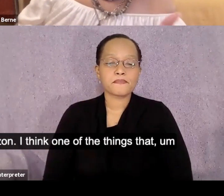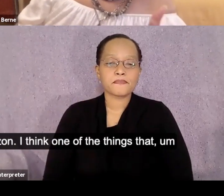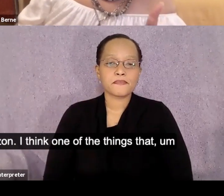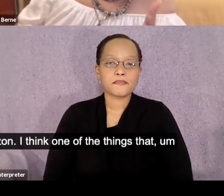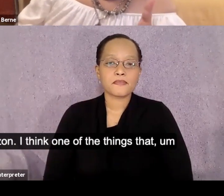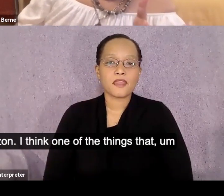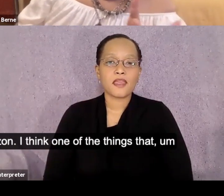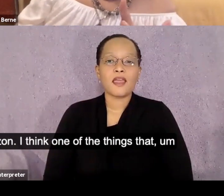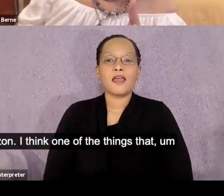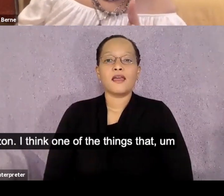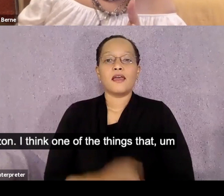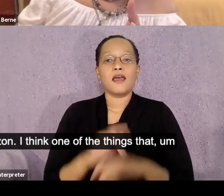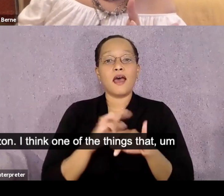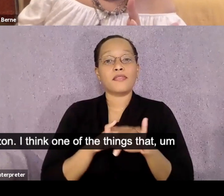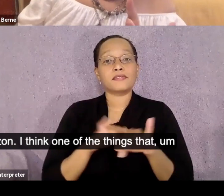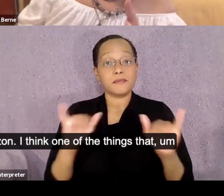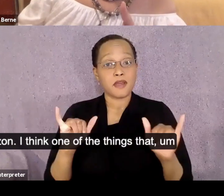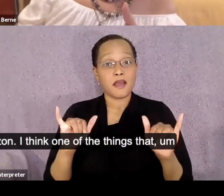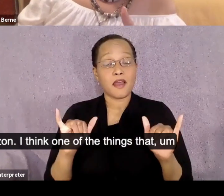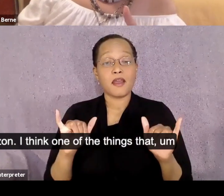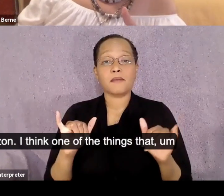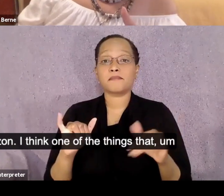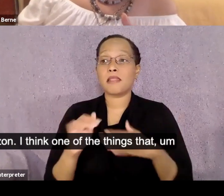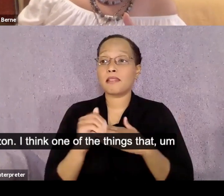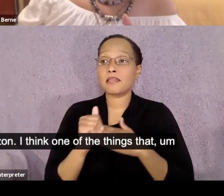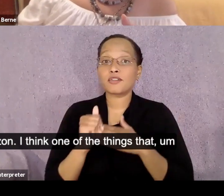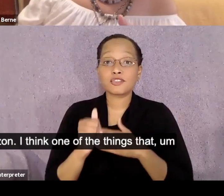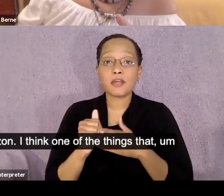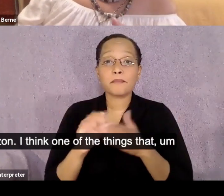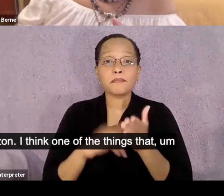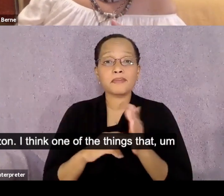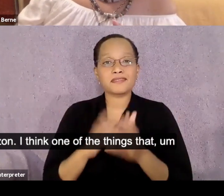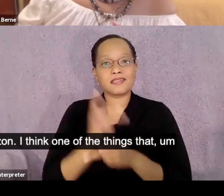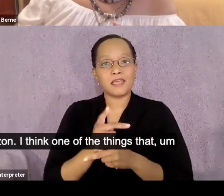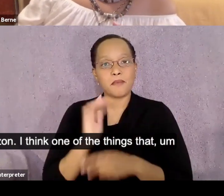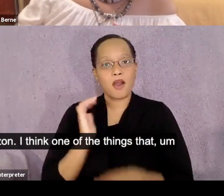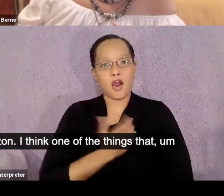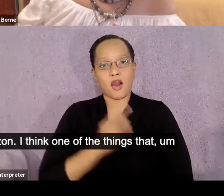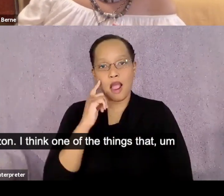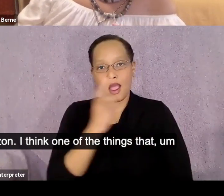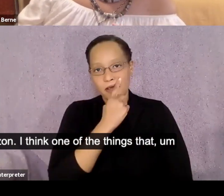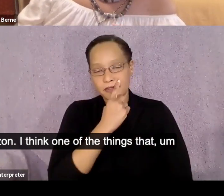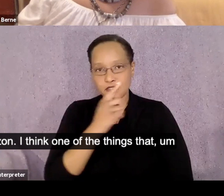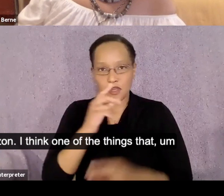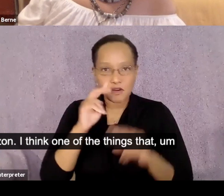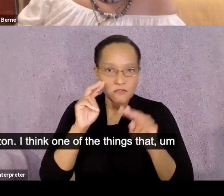keeping our eyes on the horizon. I think one of the things that I've